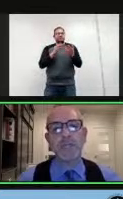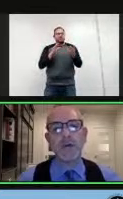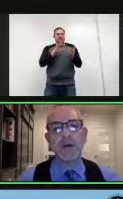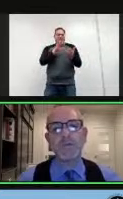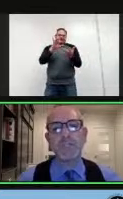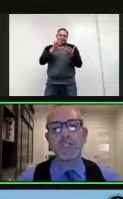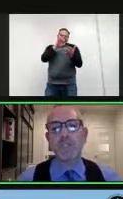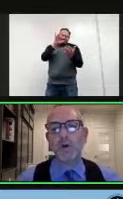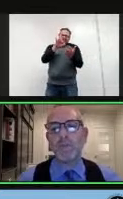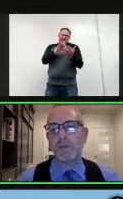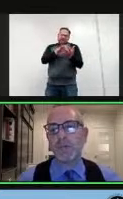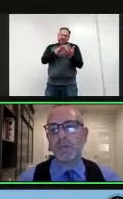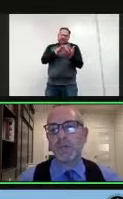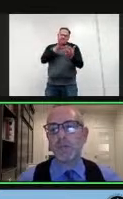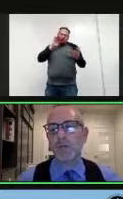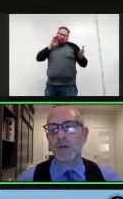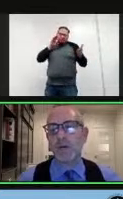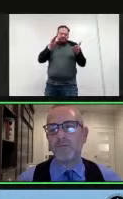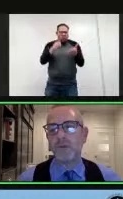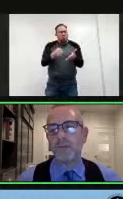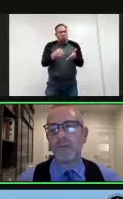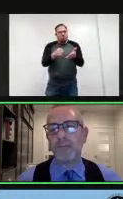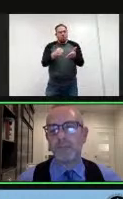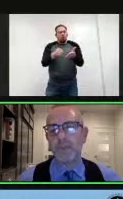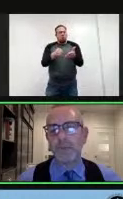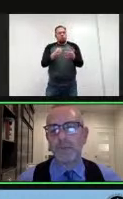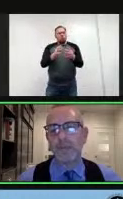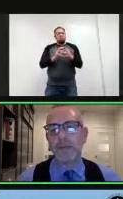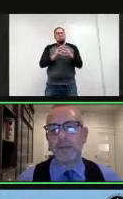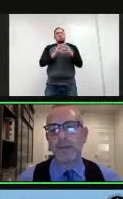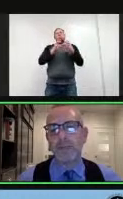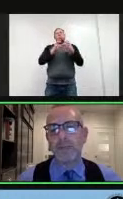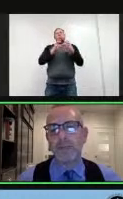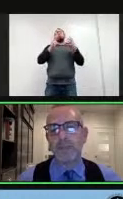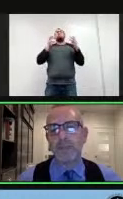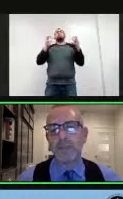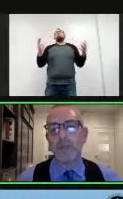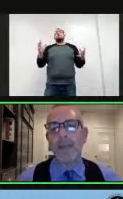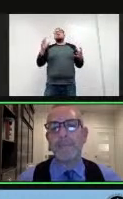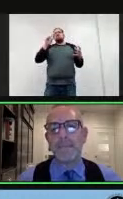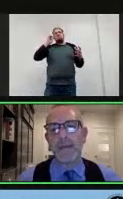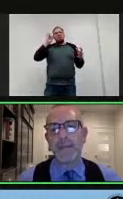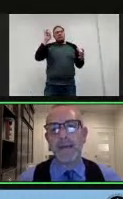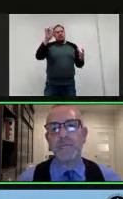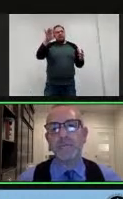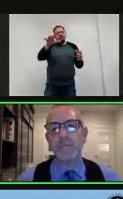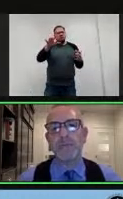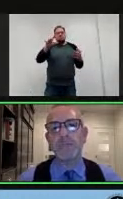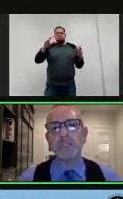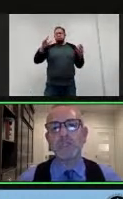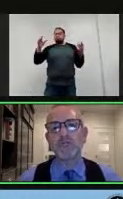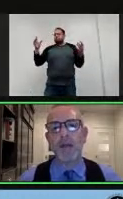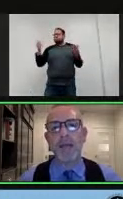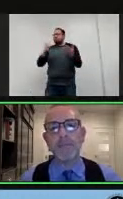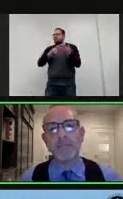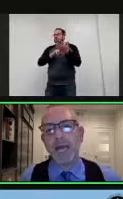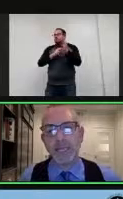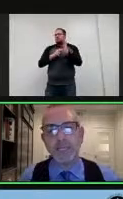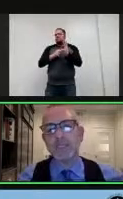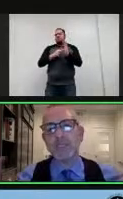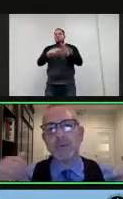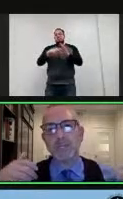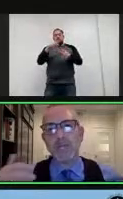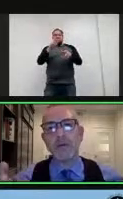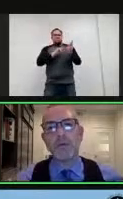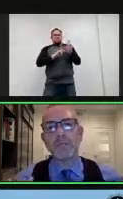student-centeredness of so much of the input. And what I mean by that is when people describe the